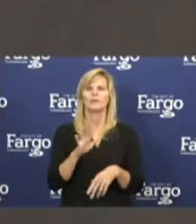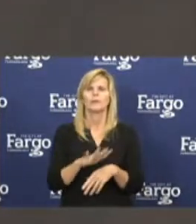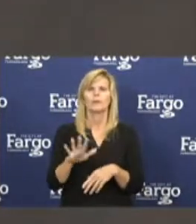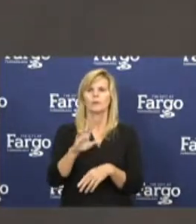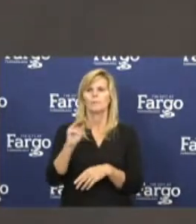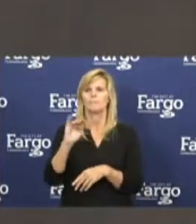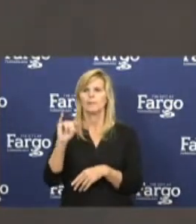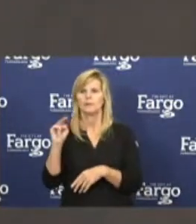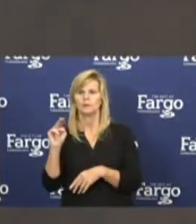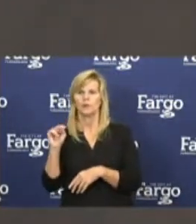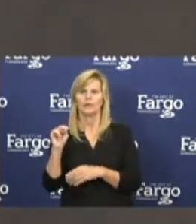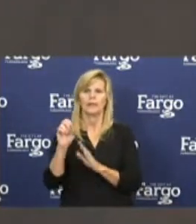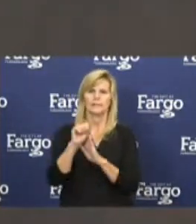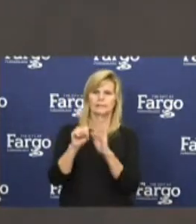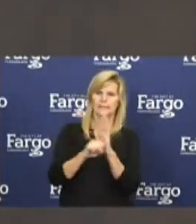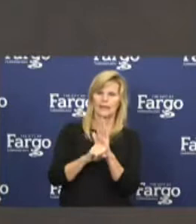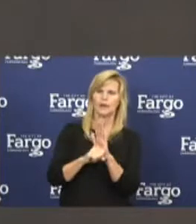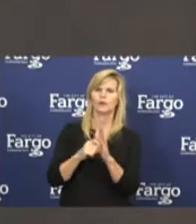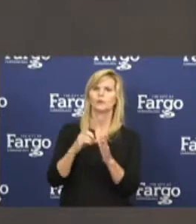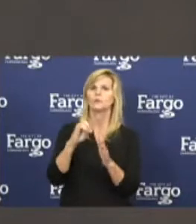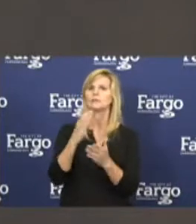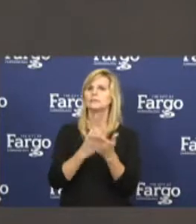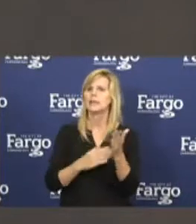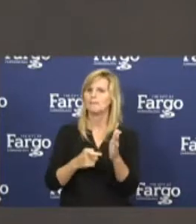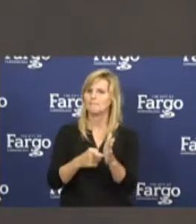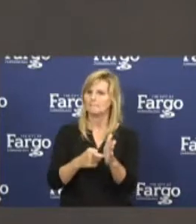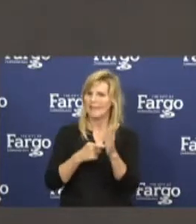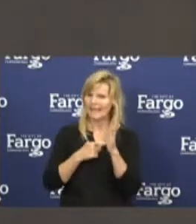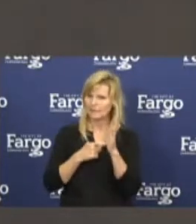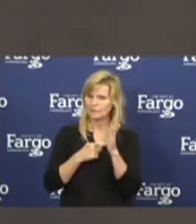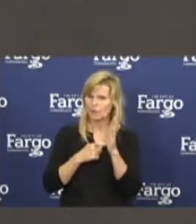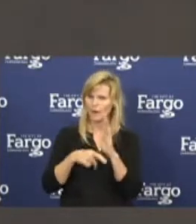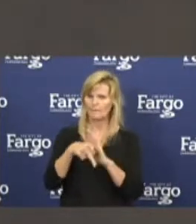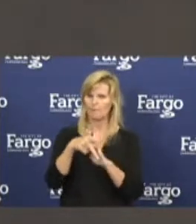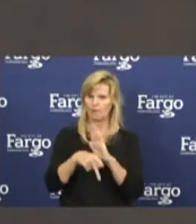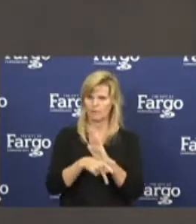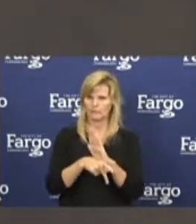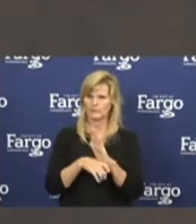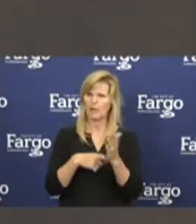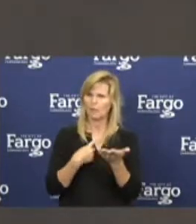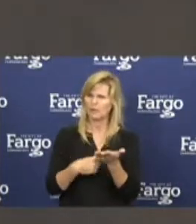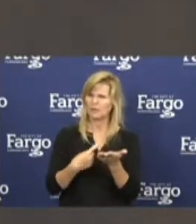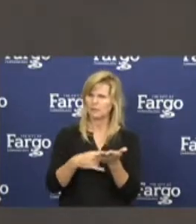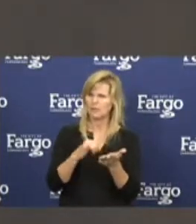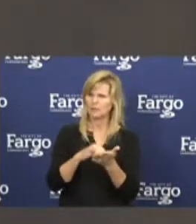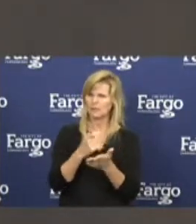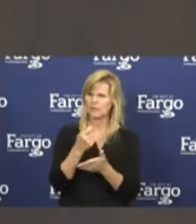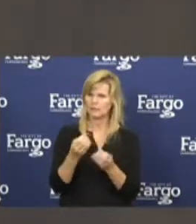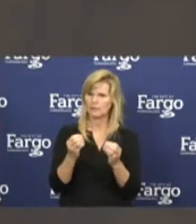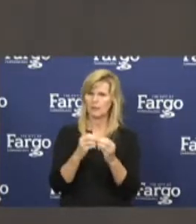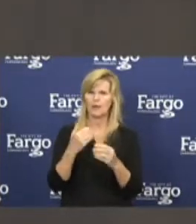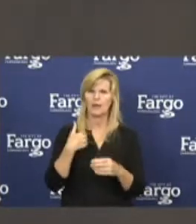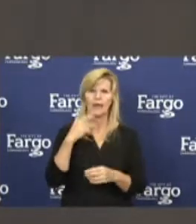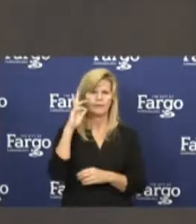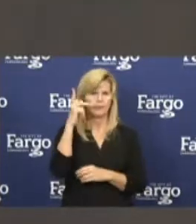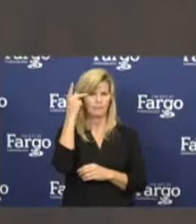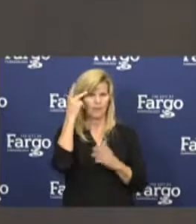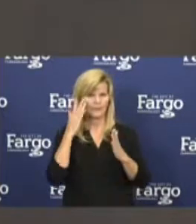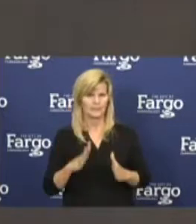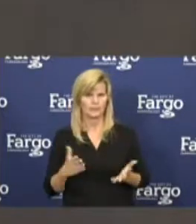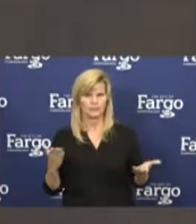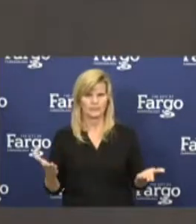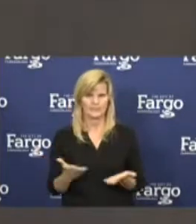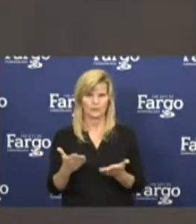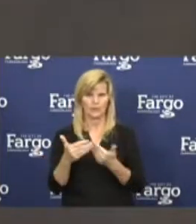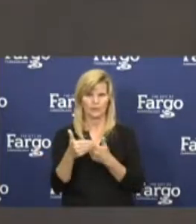Minnesota that are doing mandatory masking policies. And I just wanted to cover that a little bit. I have some politicians with me in the room as well, and I don't